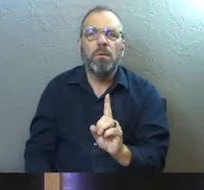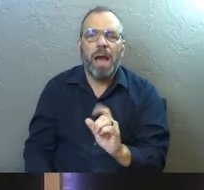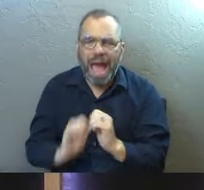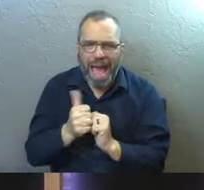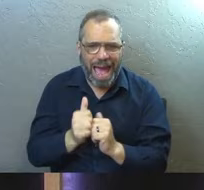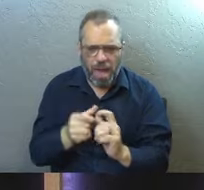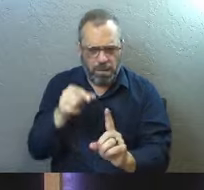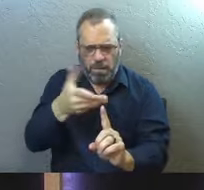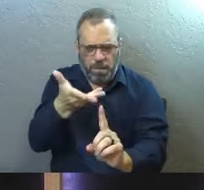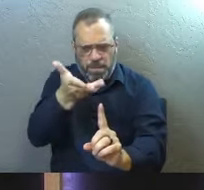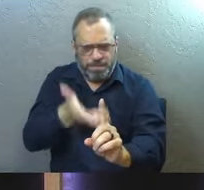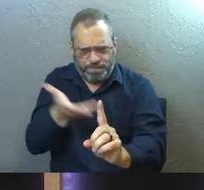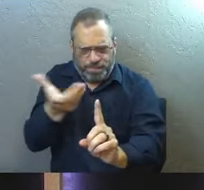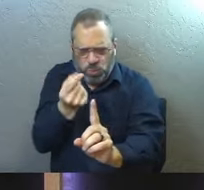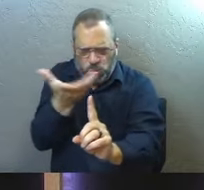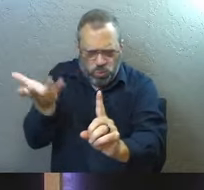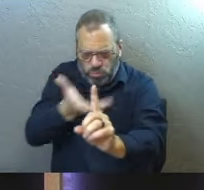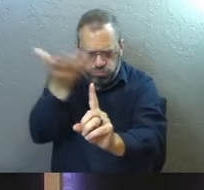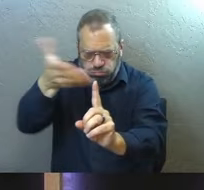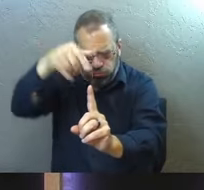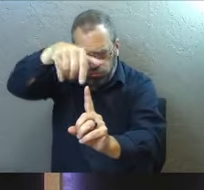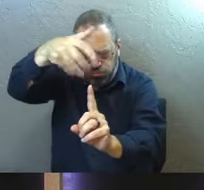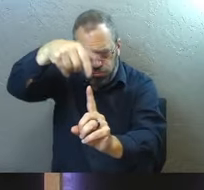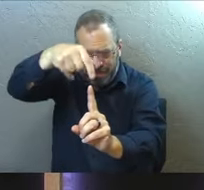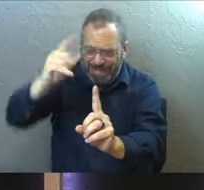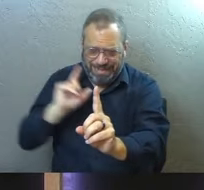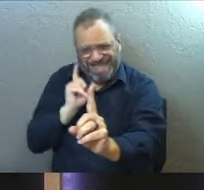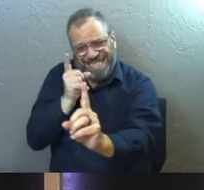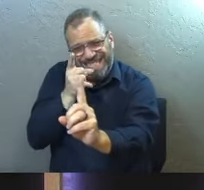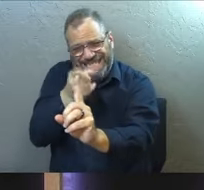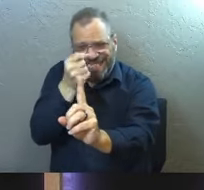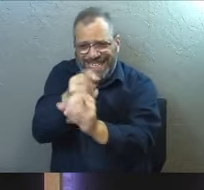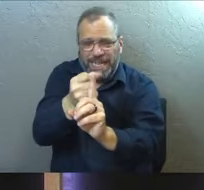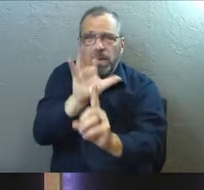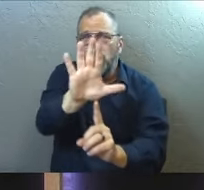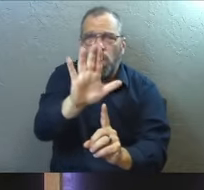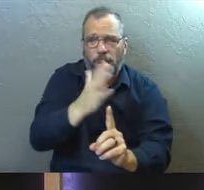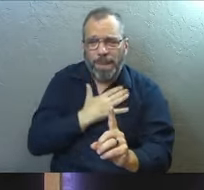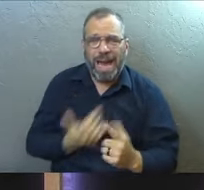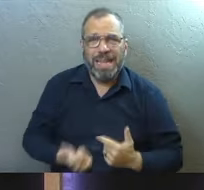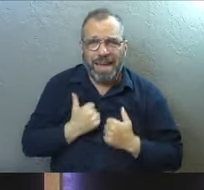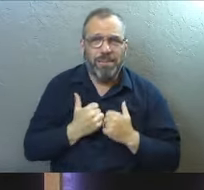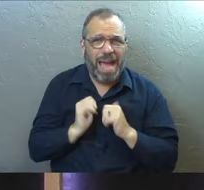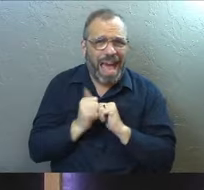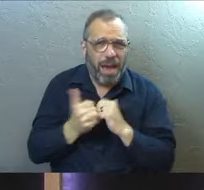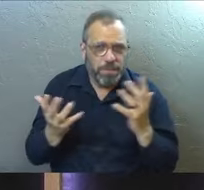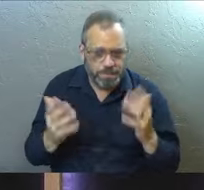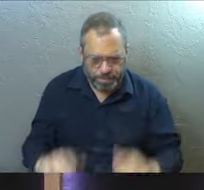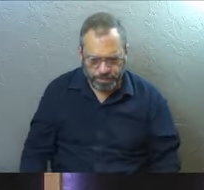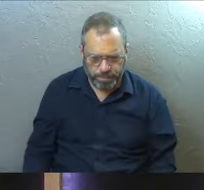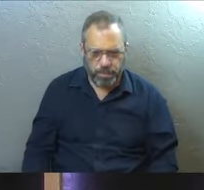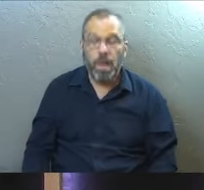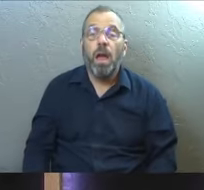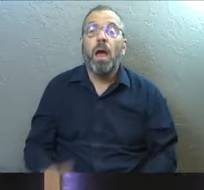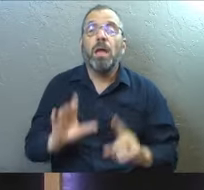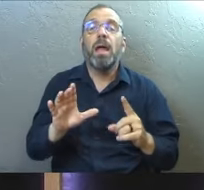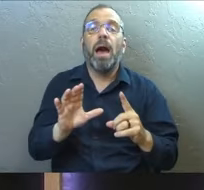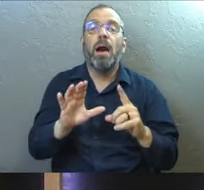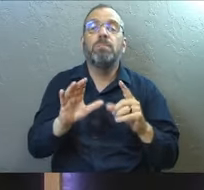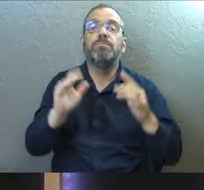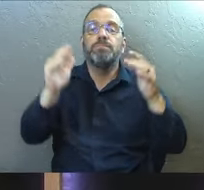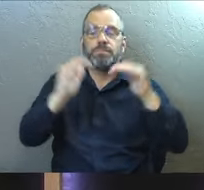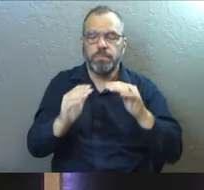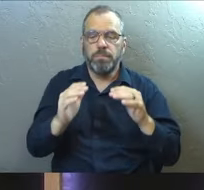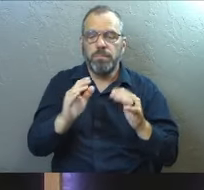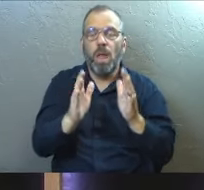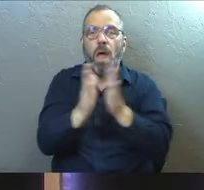the goal that's out there. What are the things that we can do that are going to get us to that place in our life? So what I'm going to do now is we're going to go to